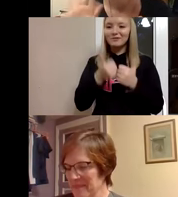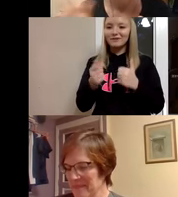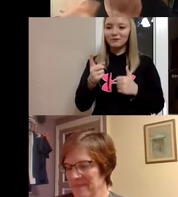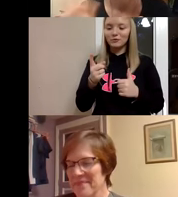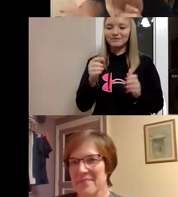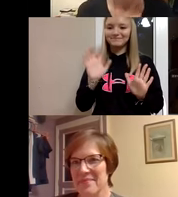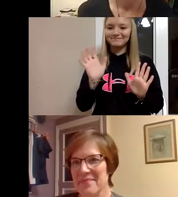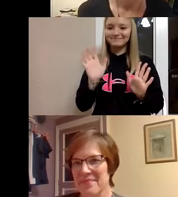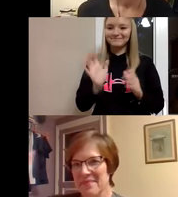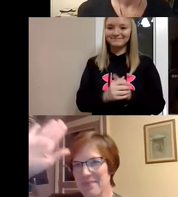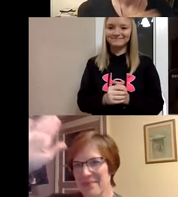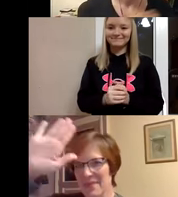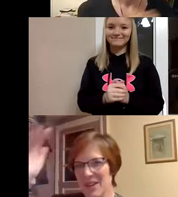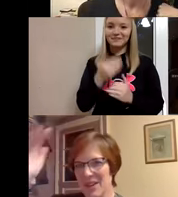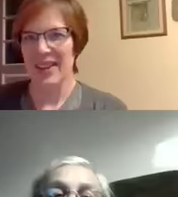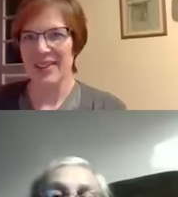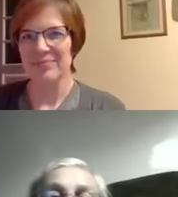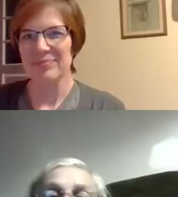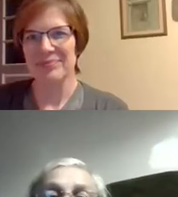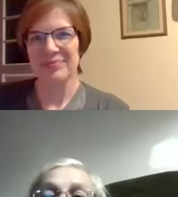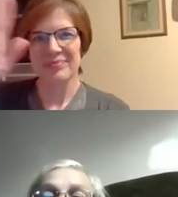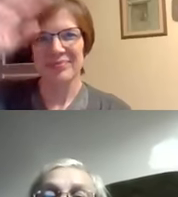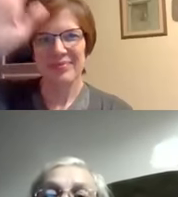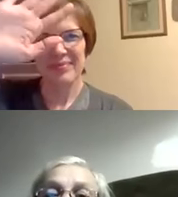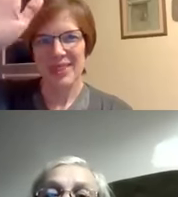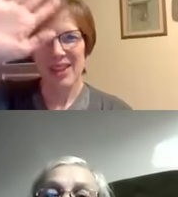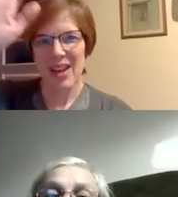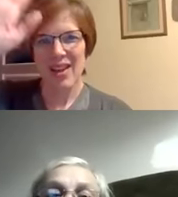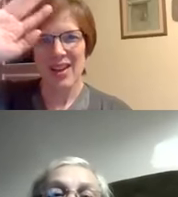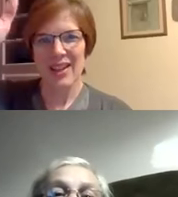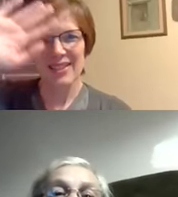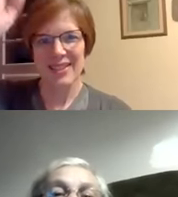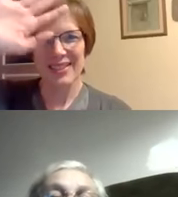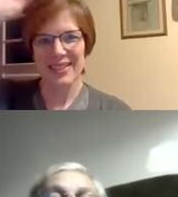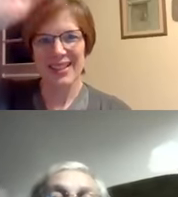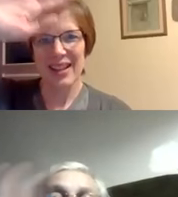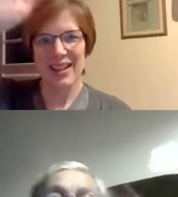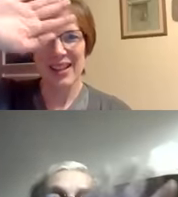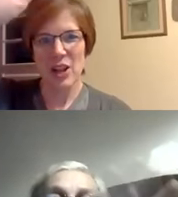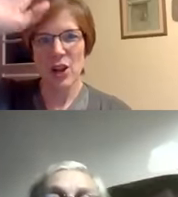Thank you. Good night. Good night. Good night.